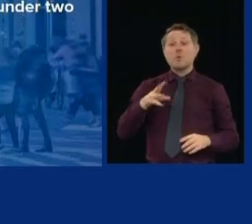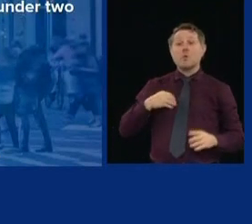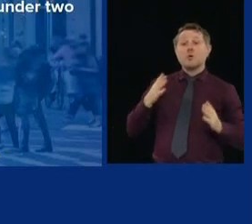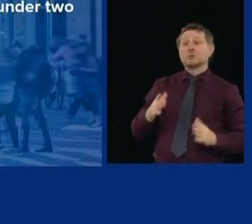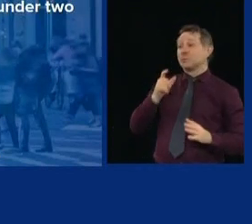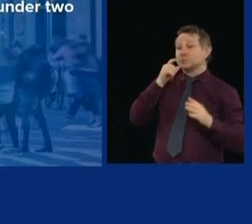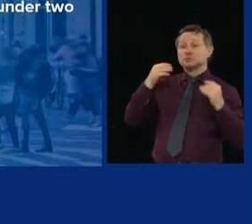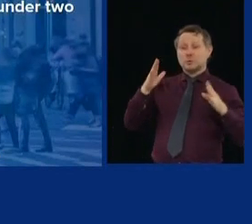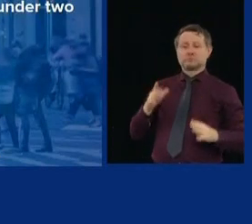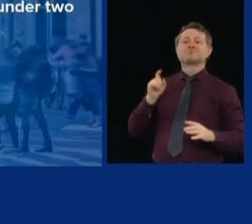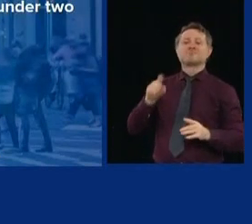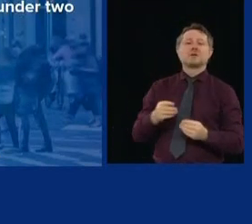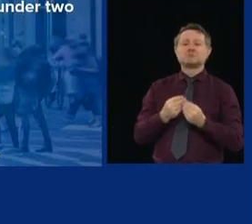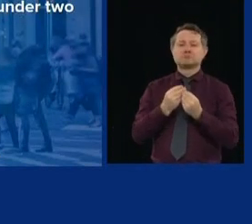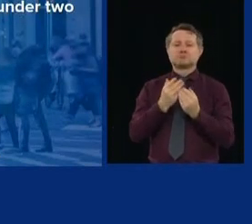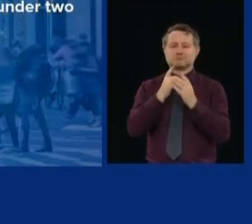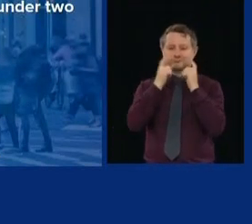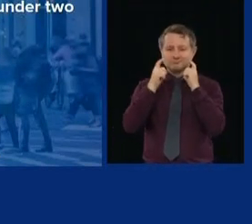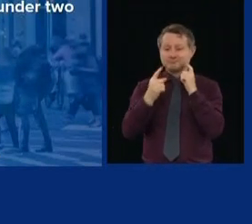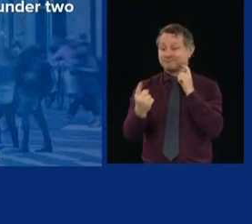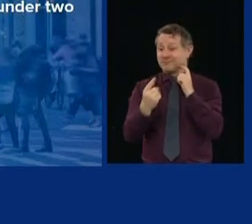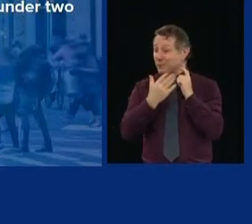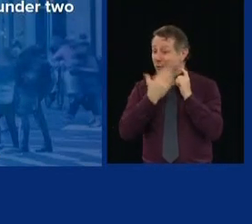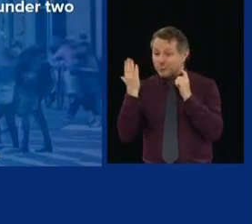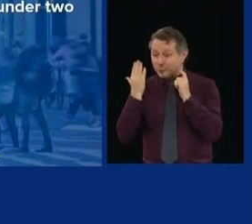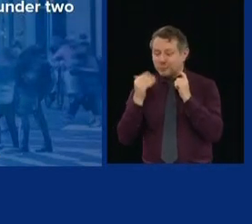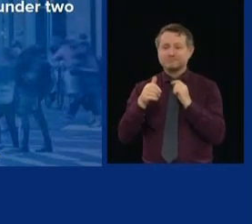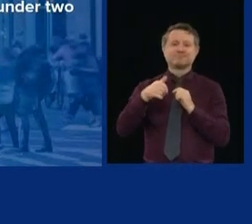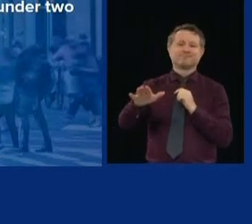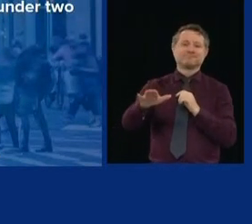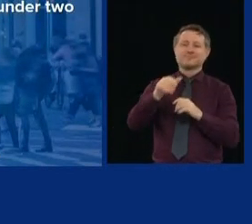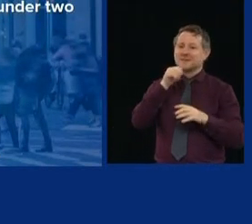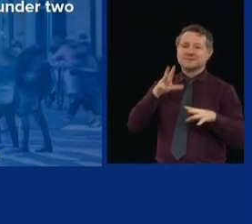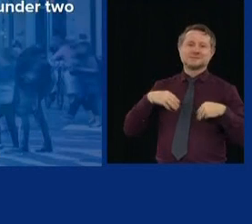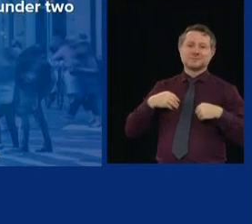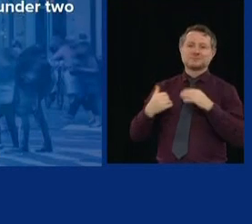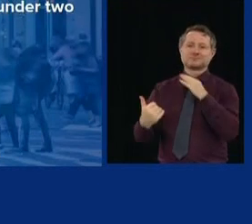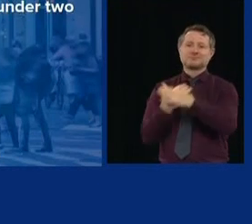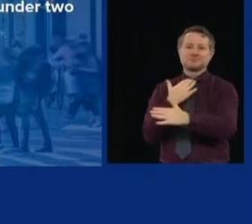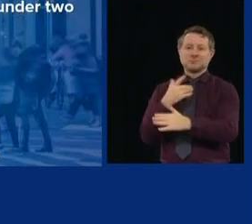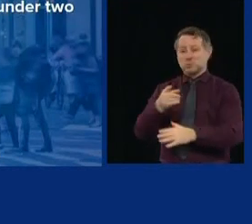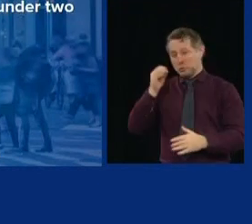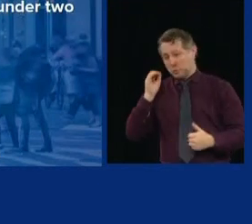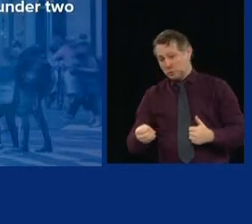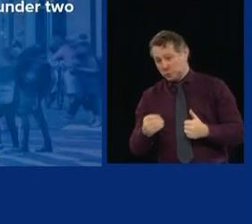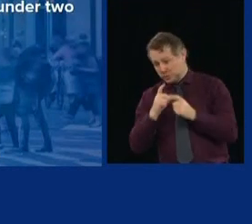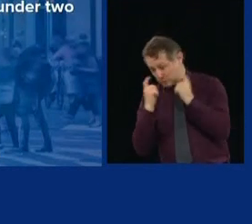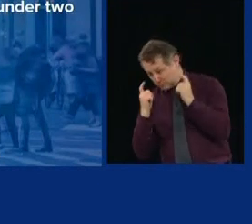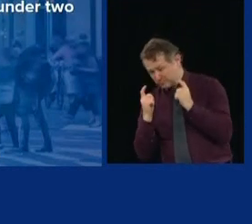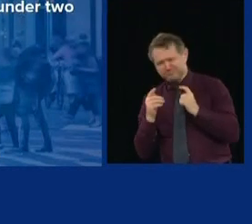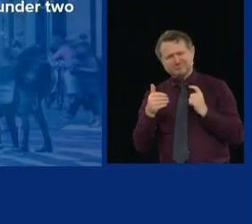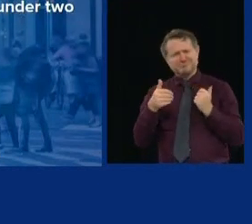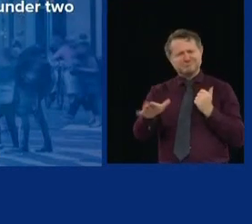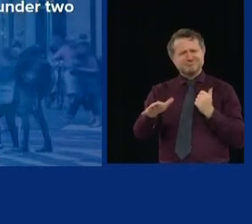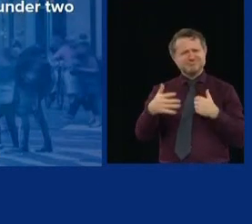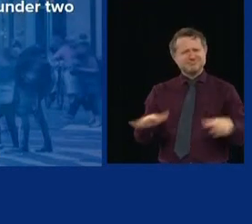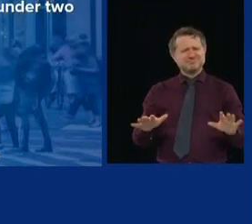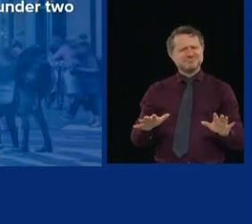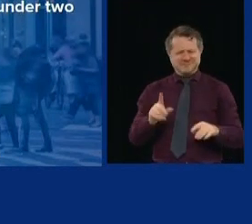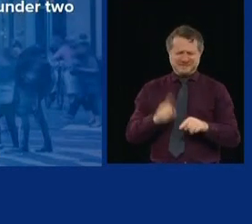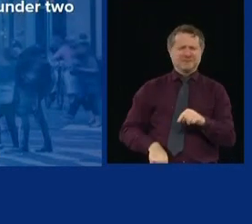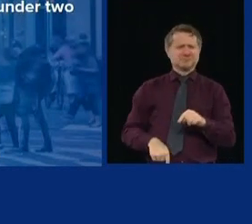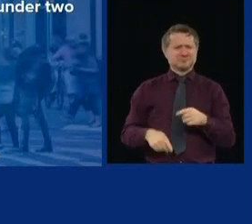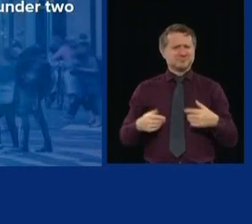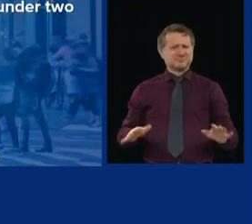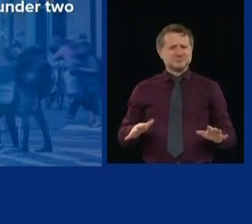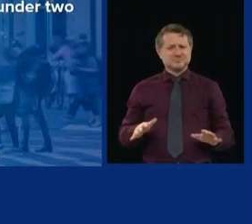in the store for an in-store pickup if you don't have a mask. The exception is less than